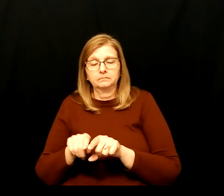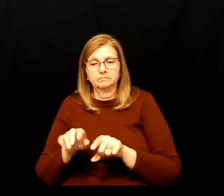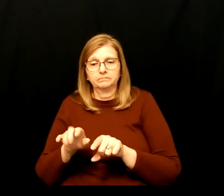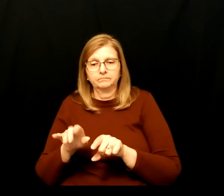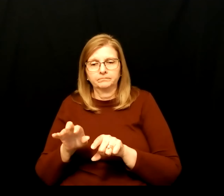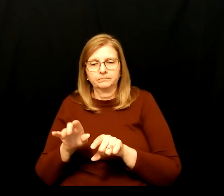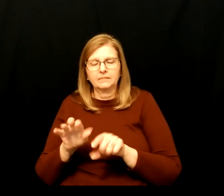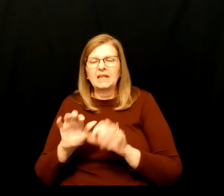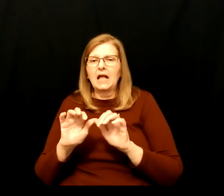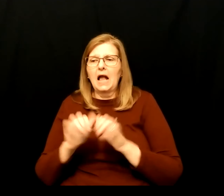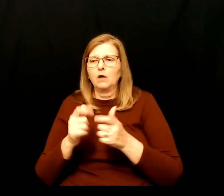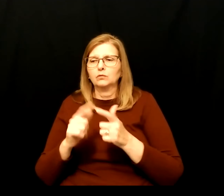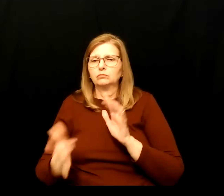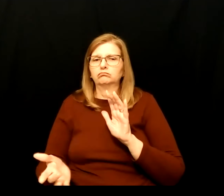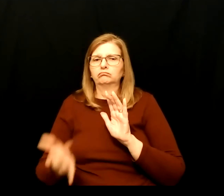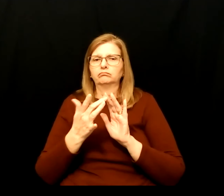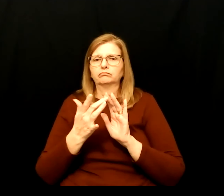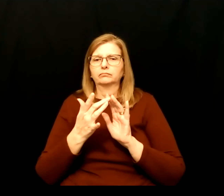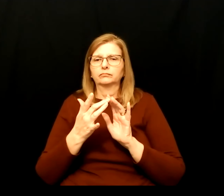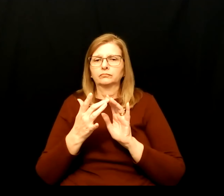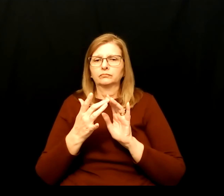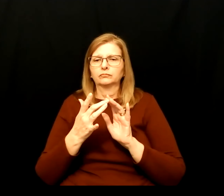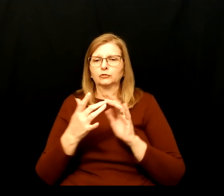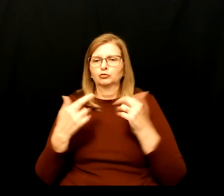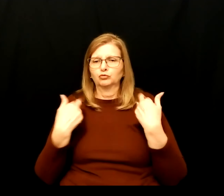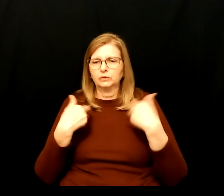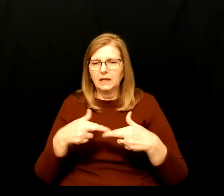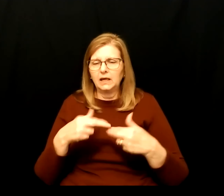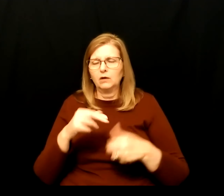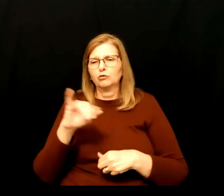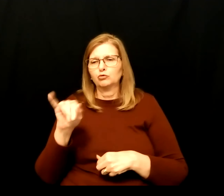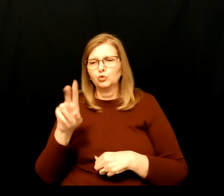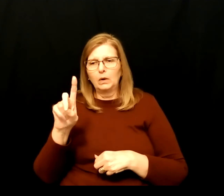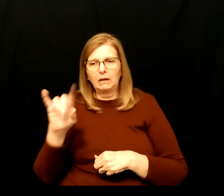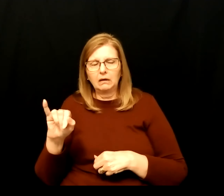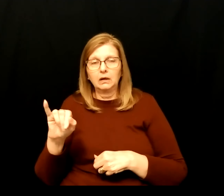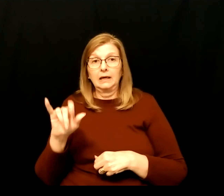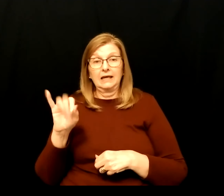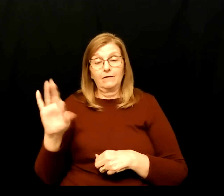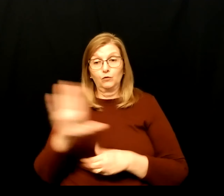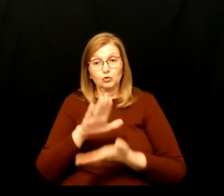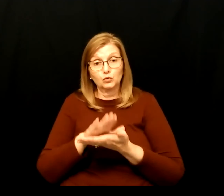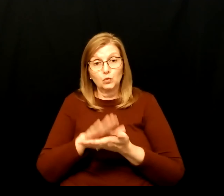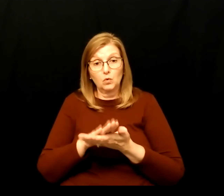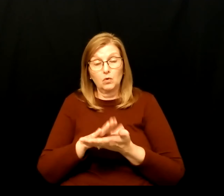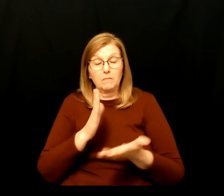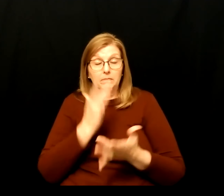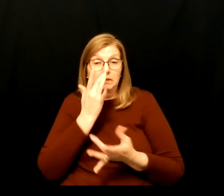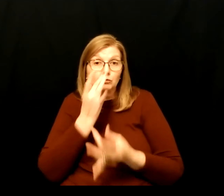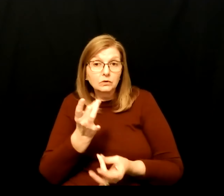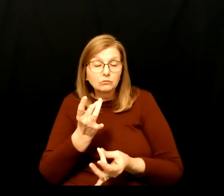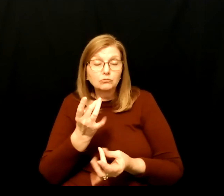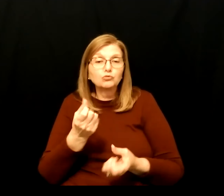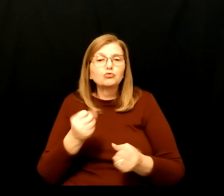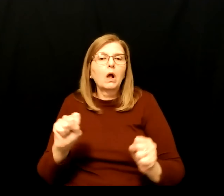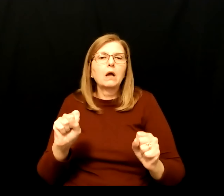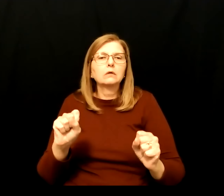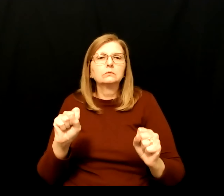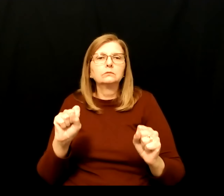to get in touch with Renee Sanson or Judy Goldston if your school district might be interested in trying